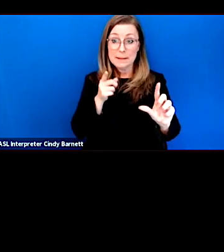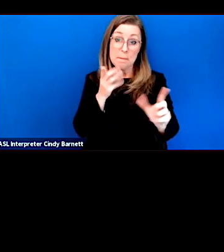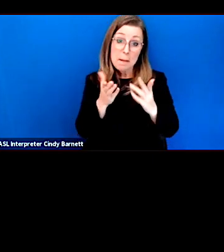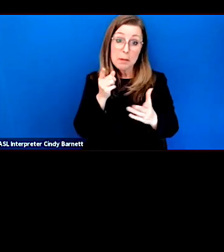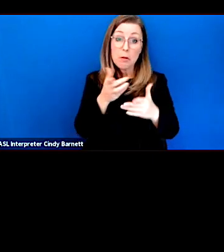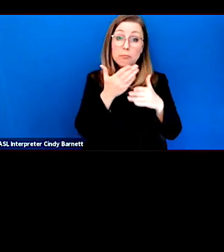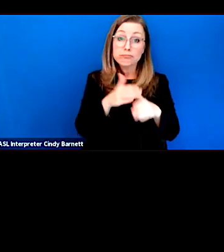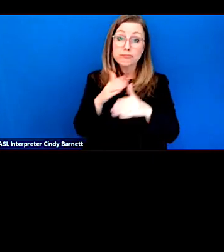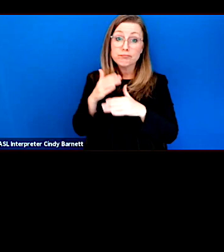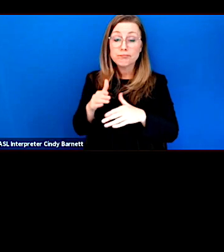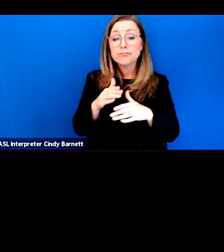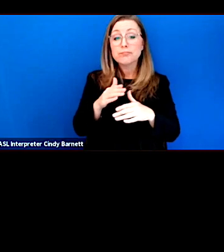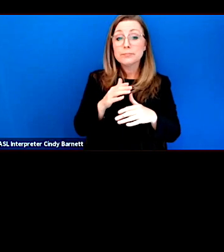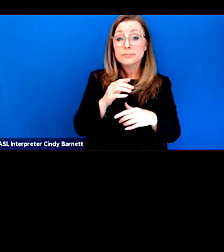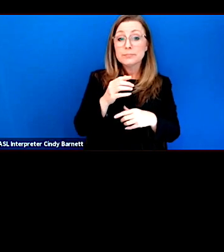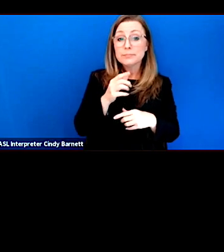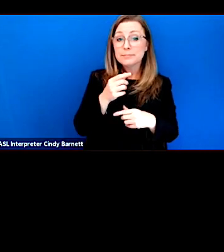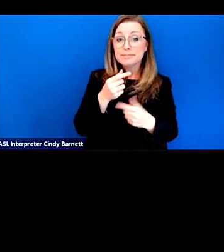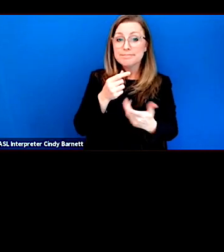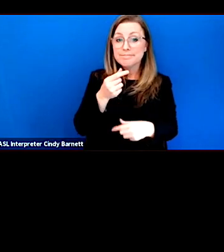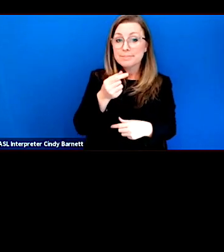findings talks about, Black women